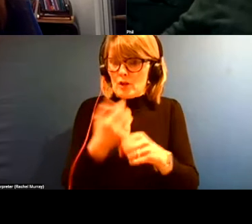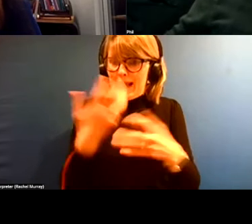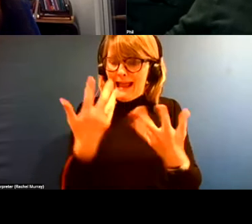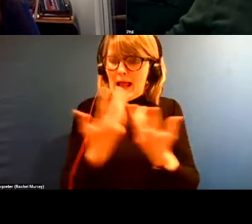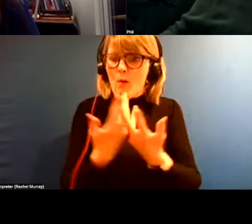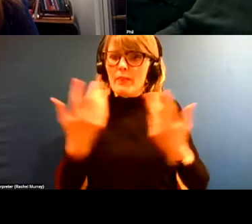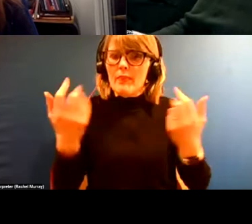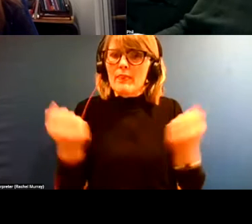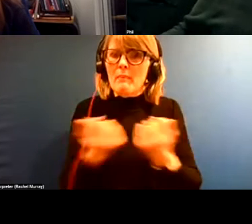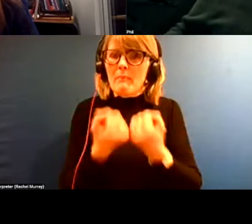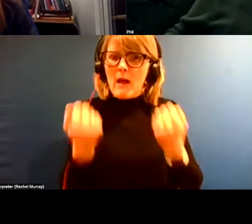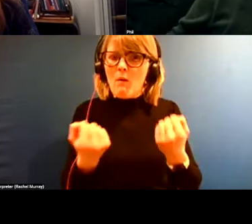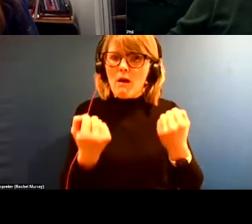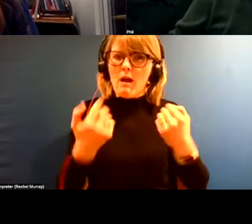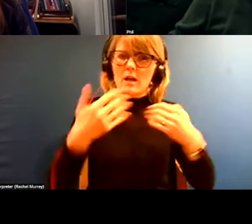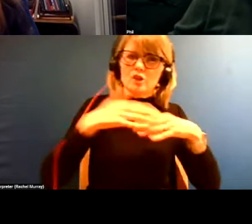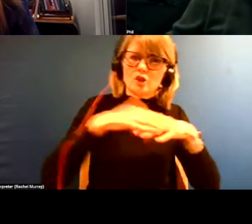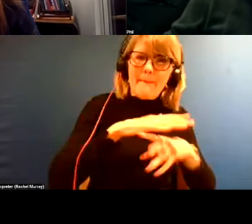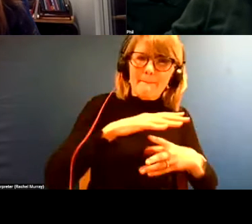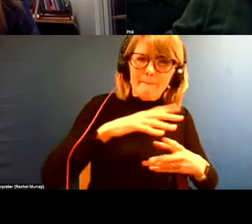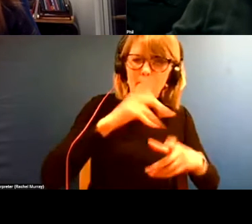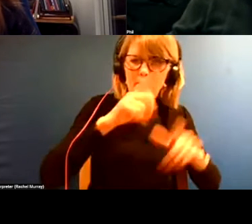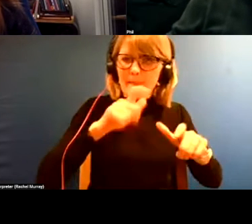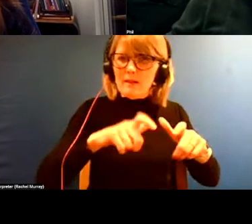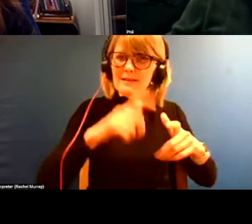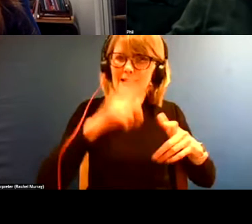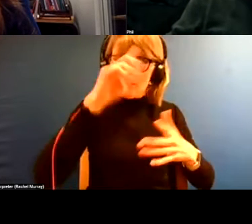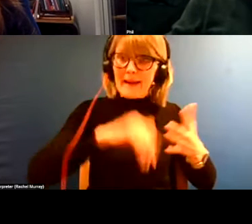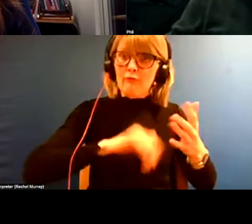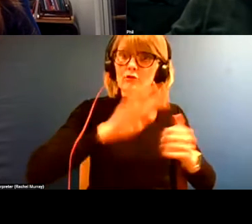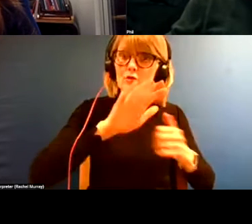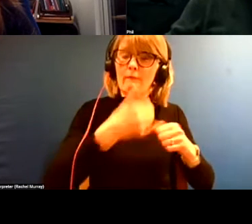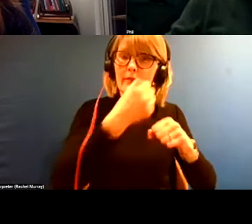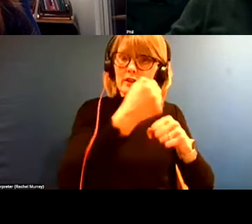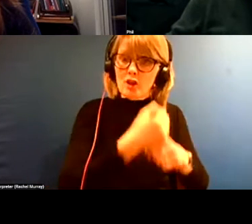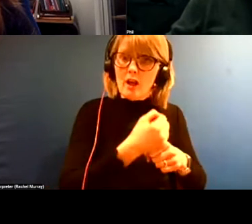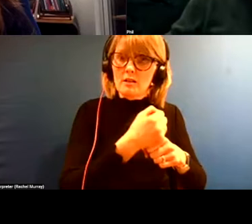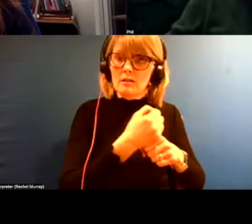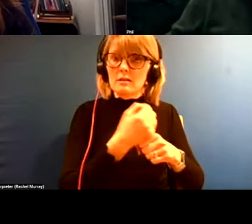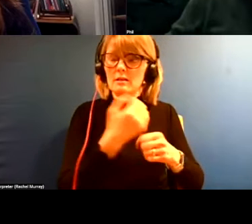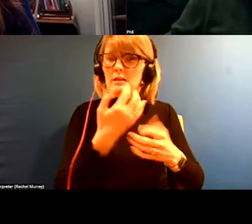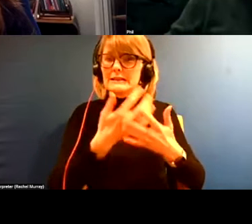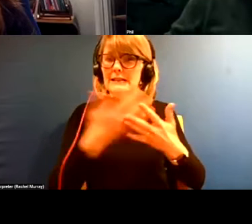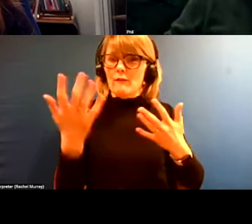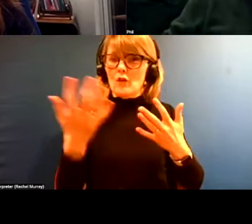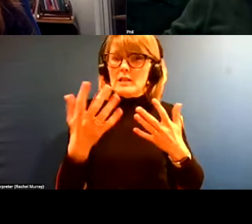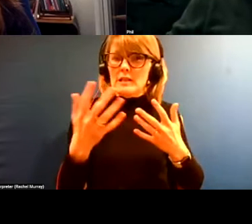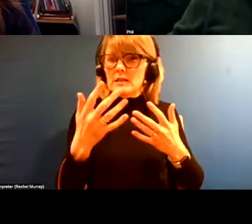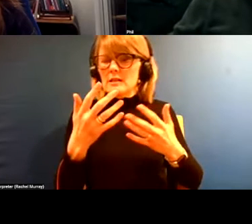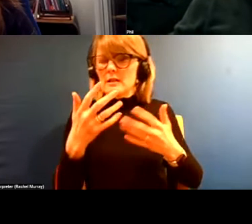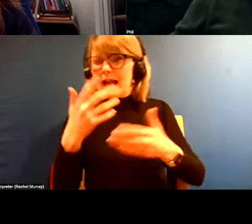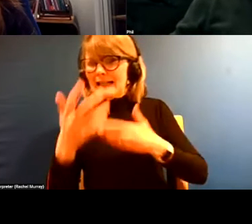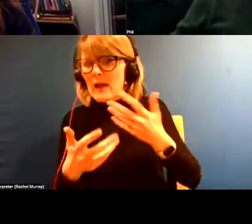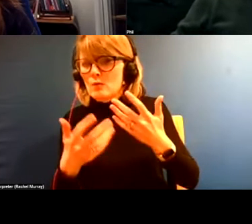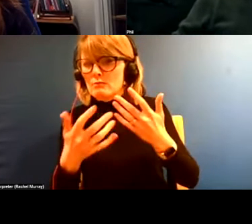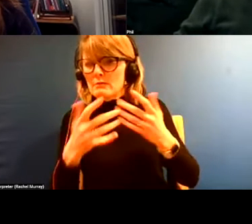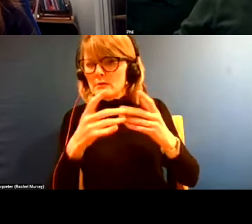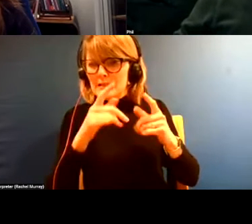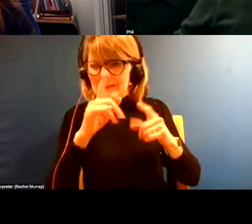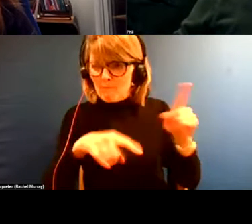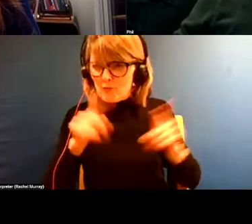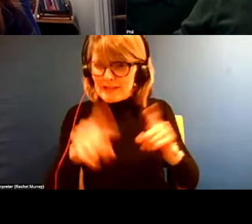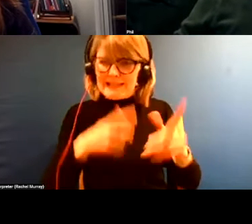in and around the church, the various accounts of power, theological and social, for